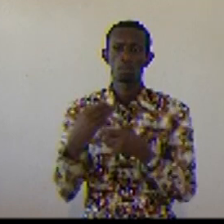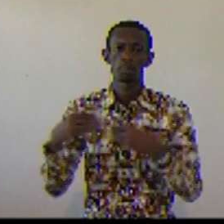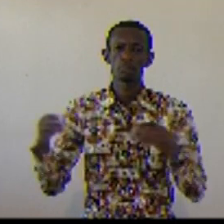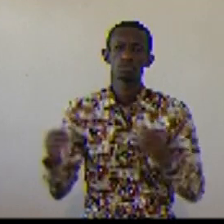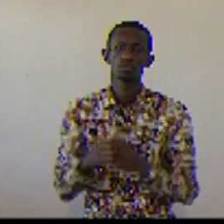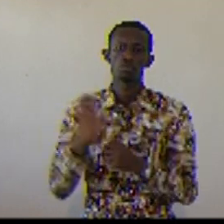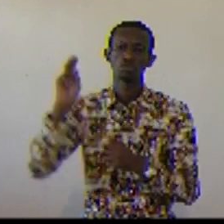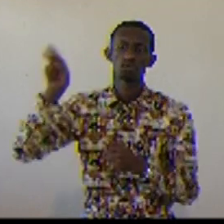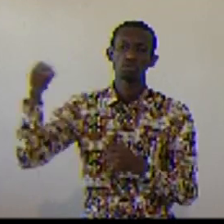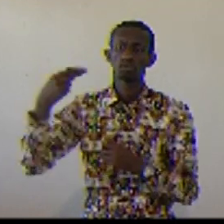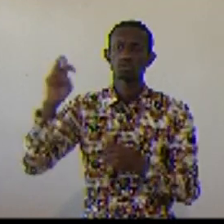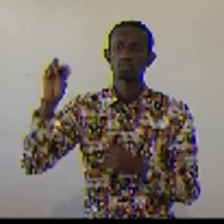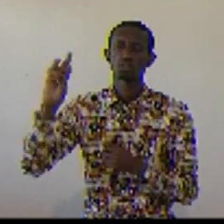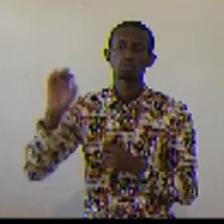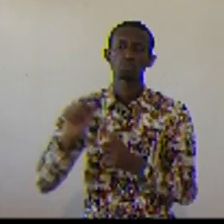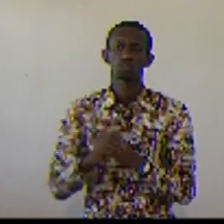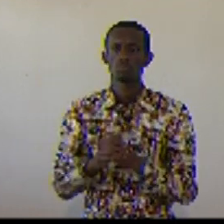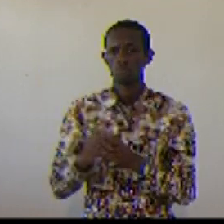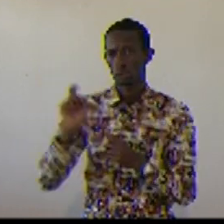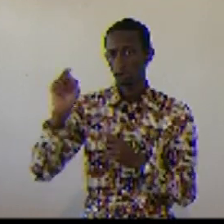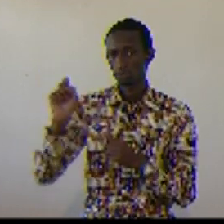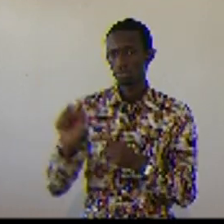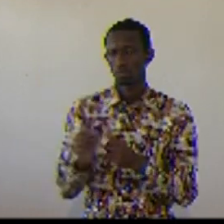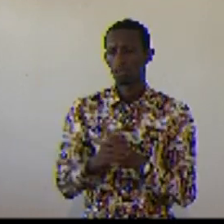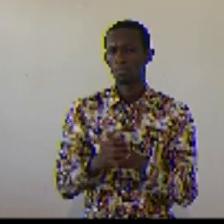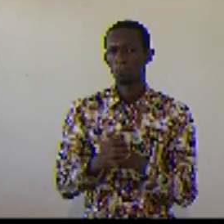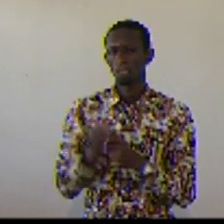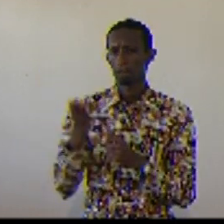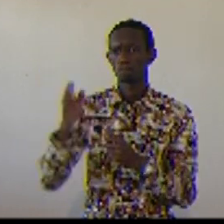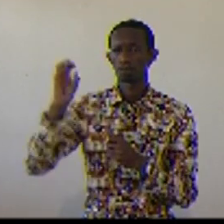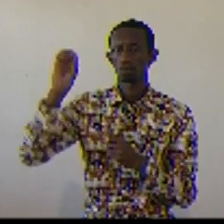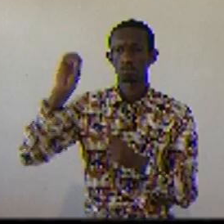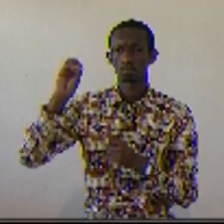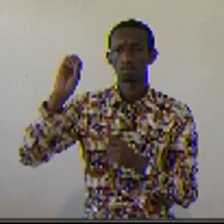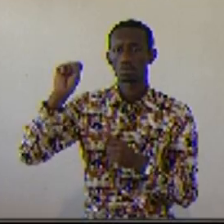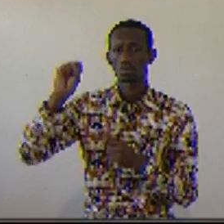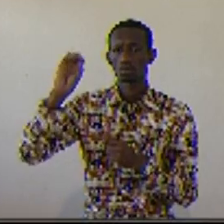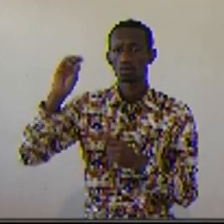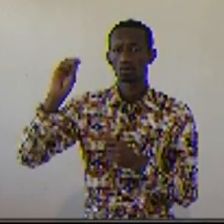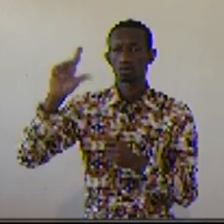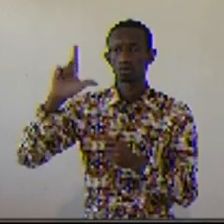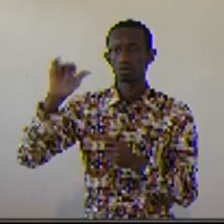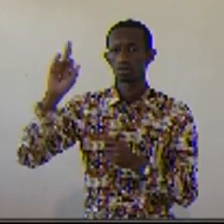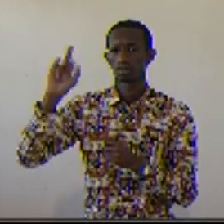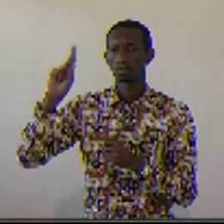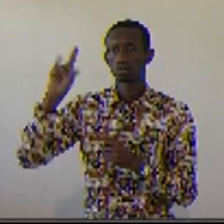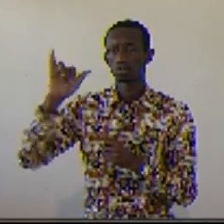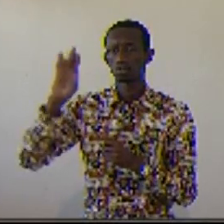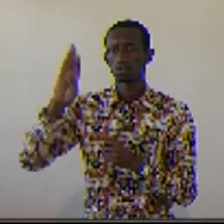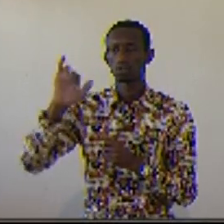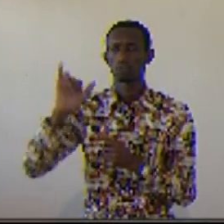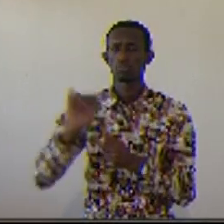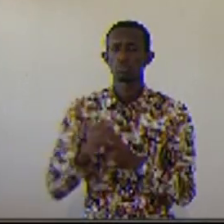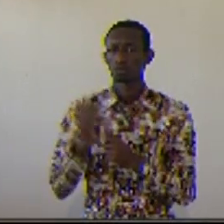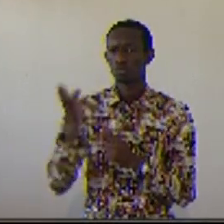point, the solubility of the phenol. How is the solubility of